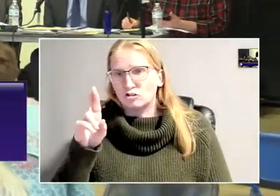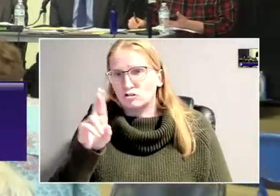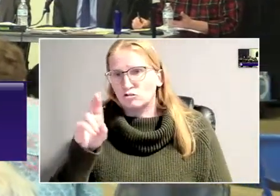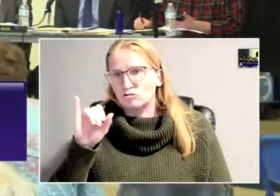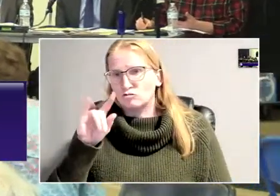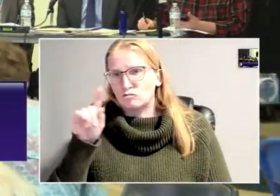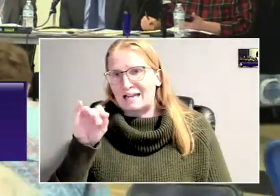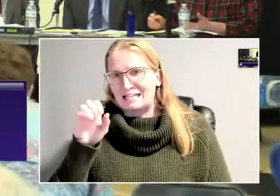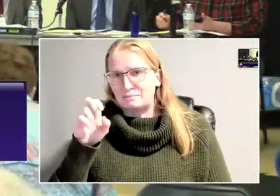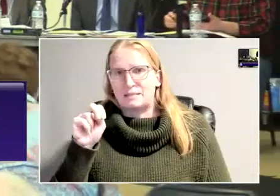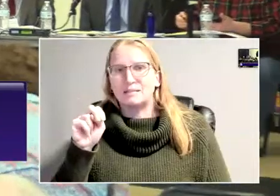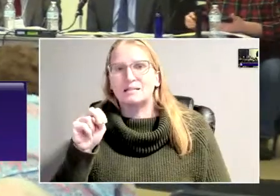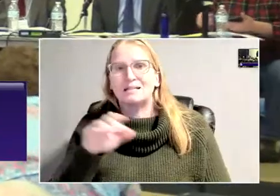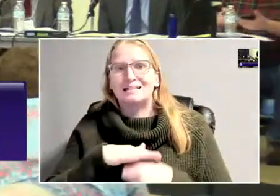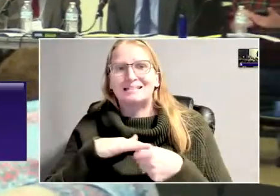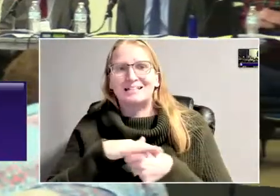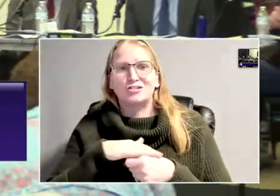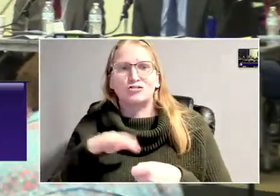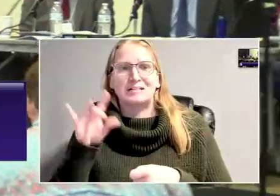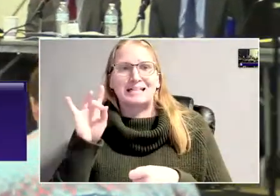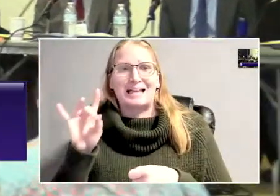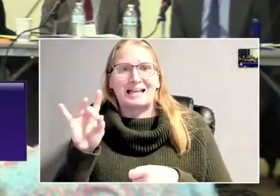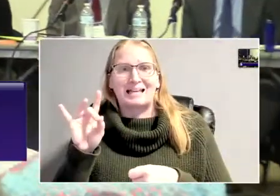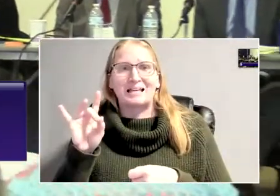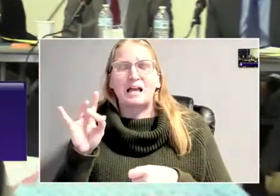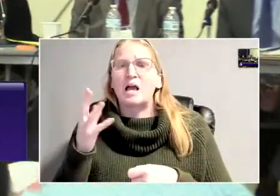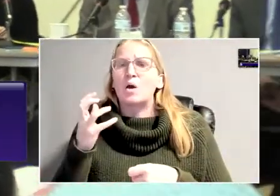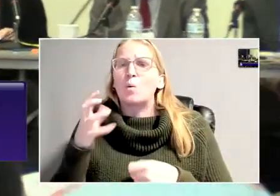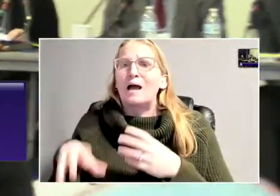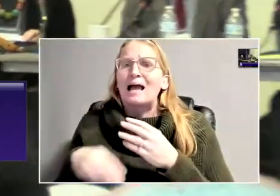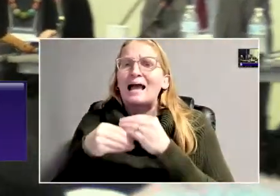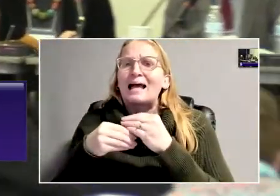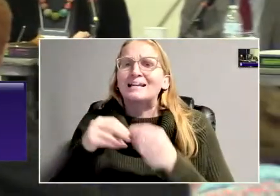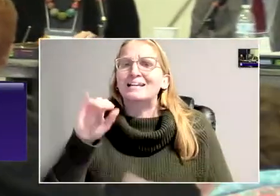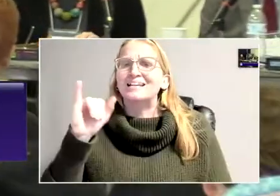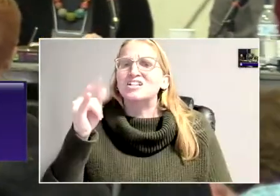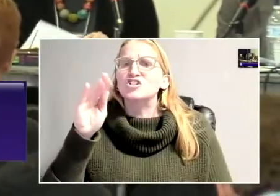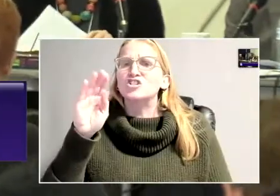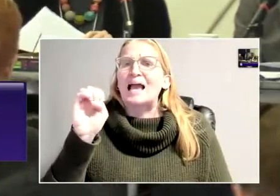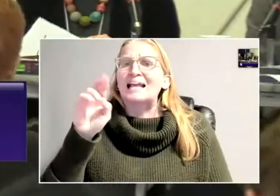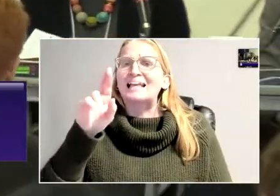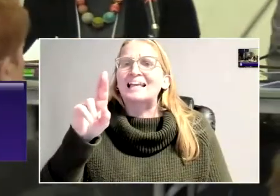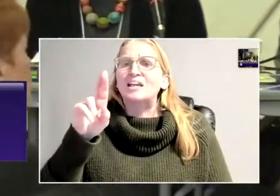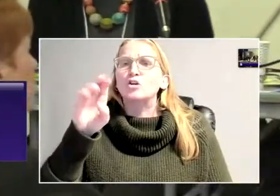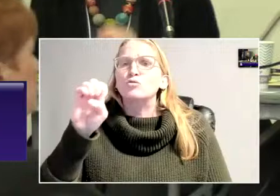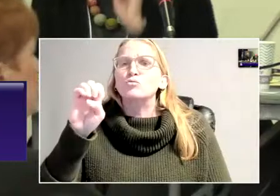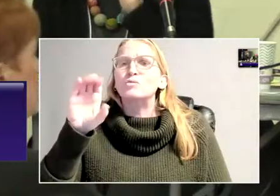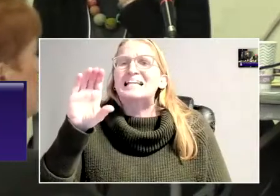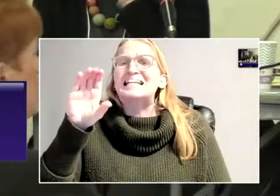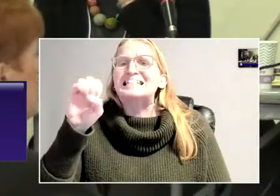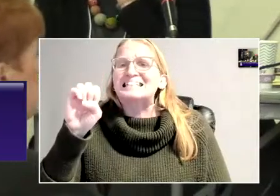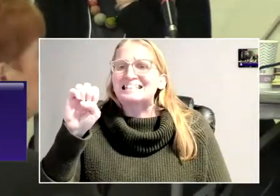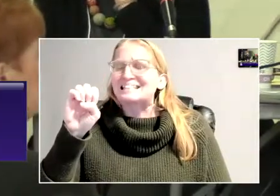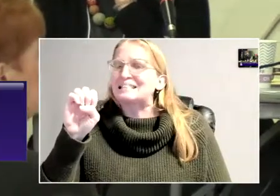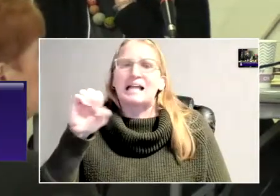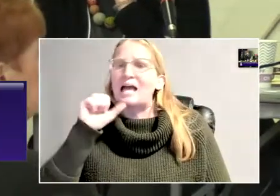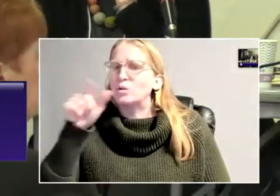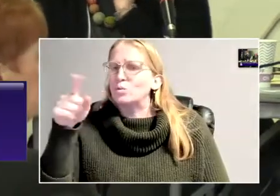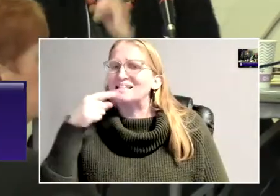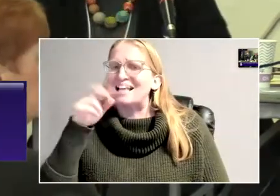8 uh I just want to make a small correction it's Jackie Reese not Jackie Reed who's been nominated